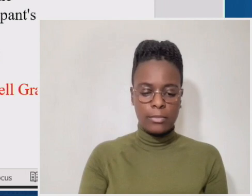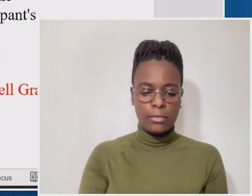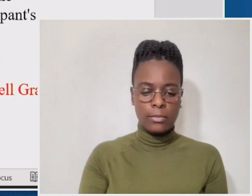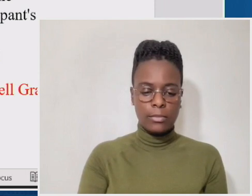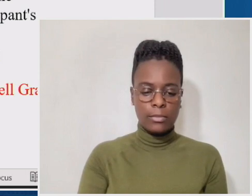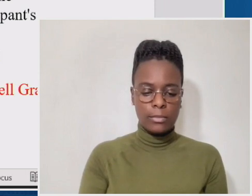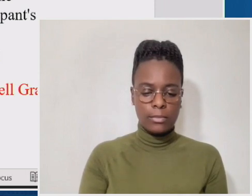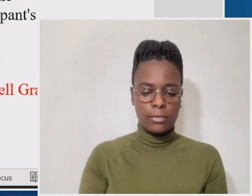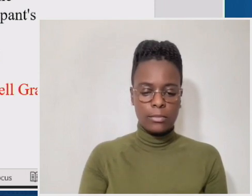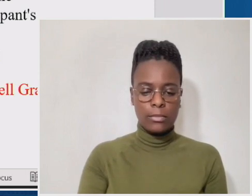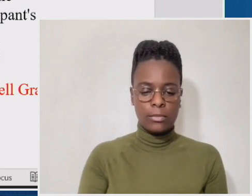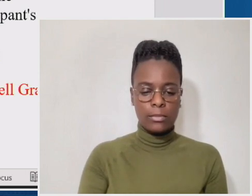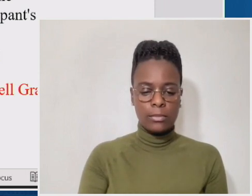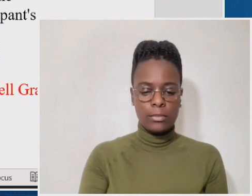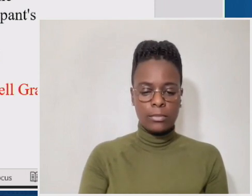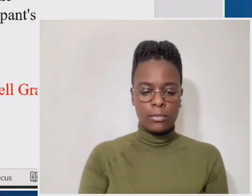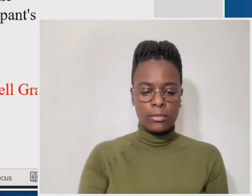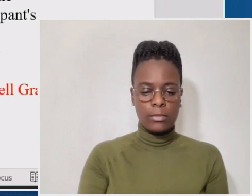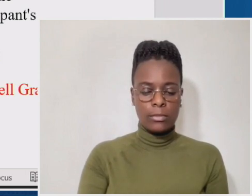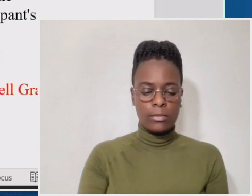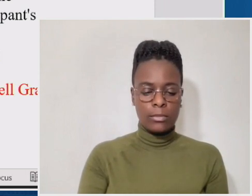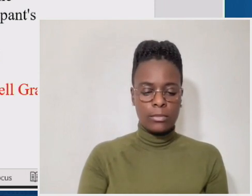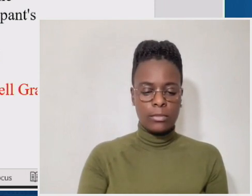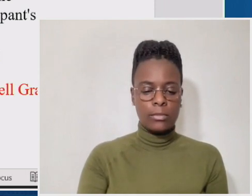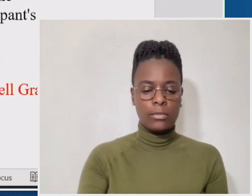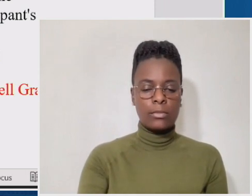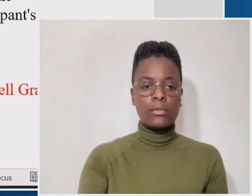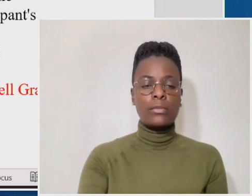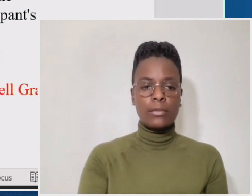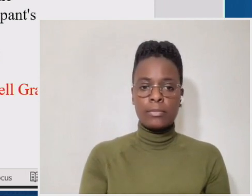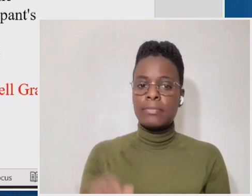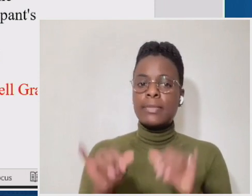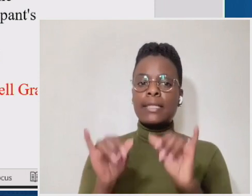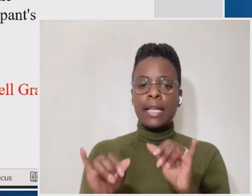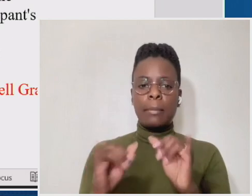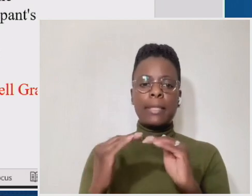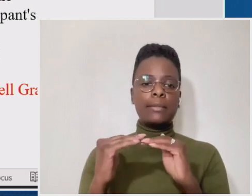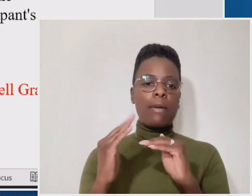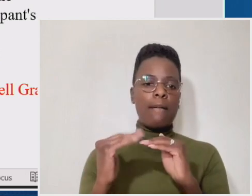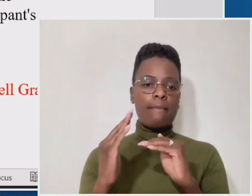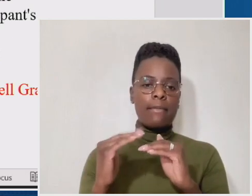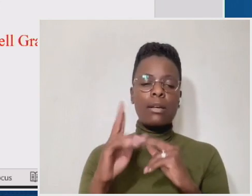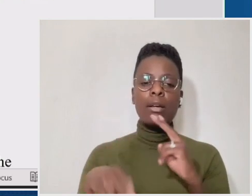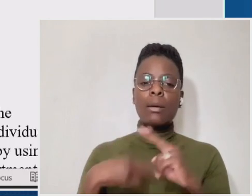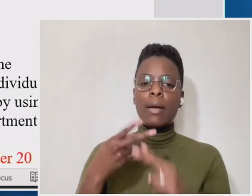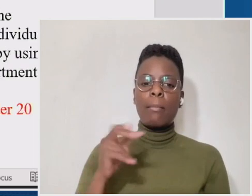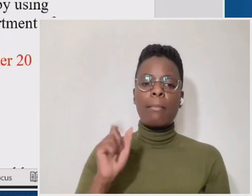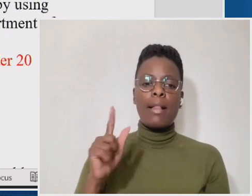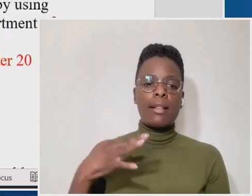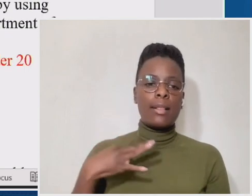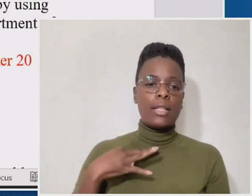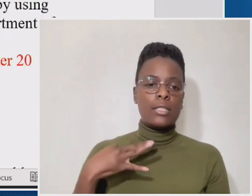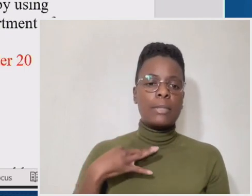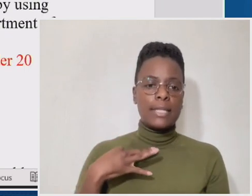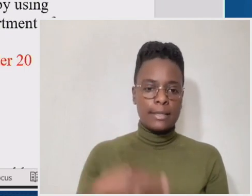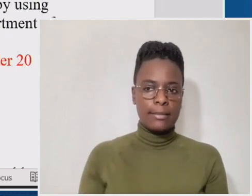the same here is no different than the one above regarding Pell eligibility.